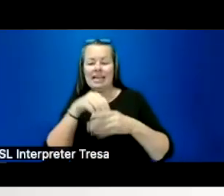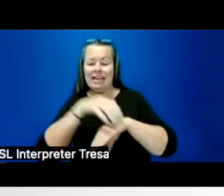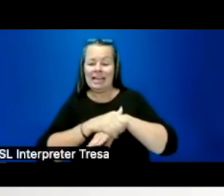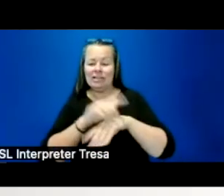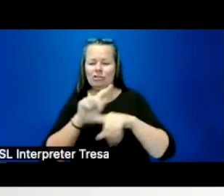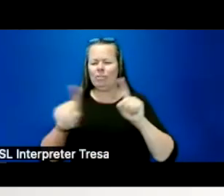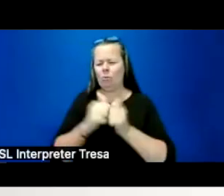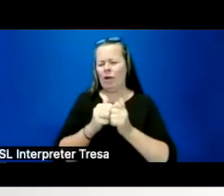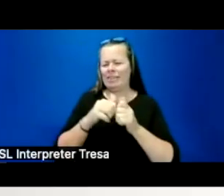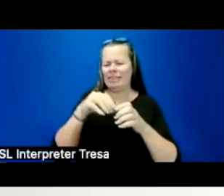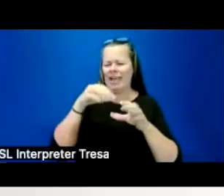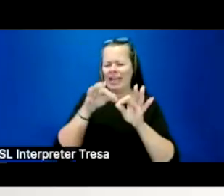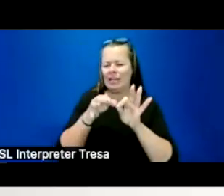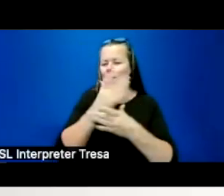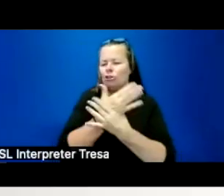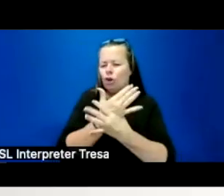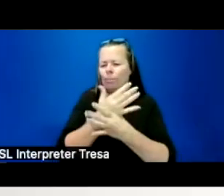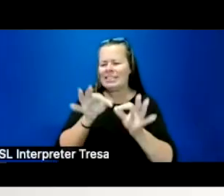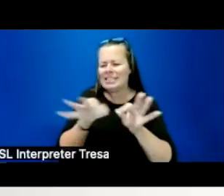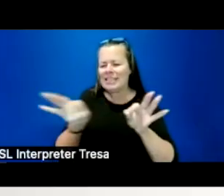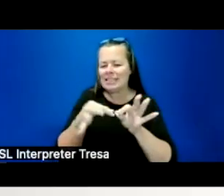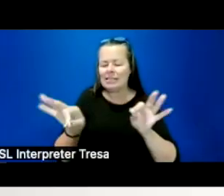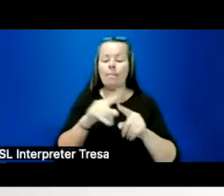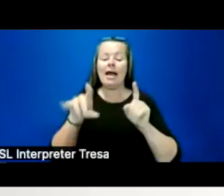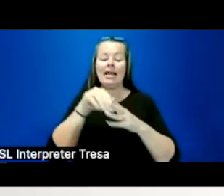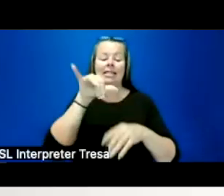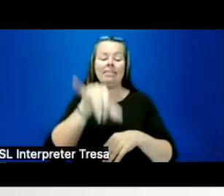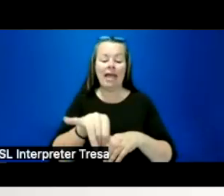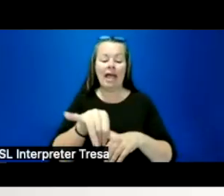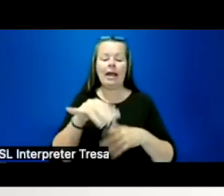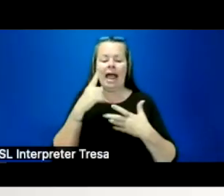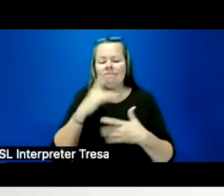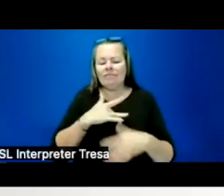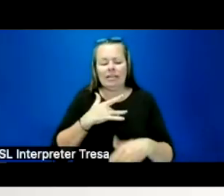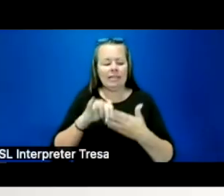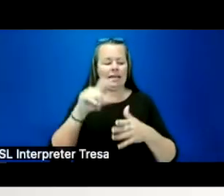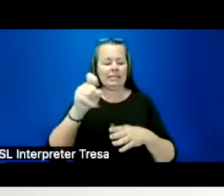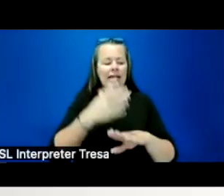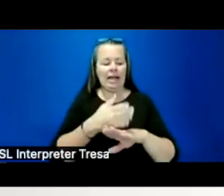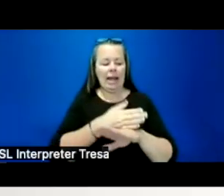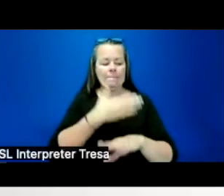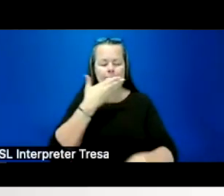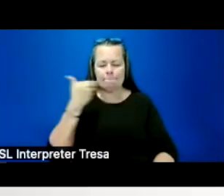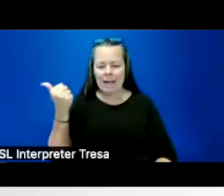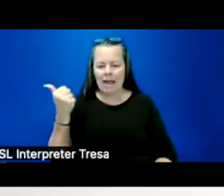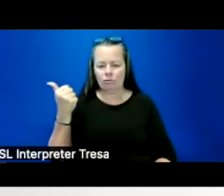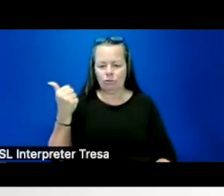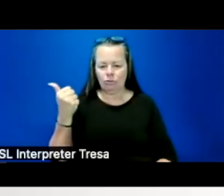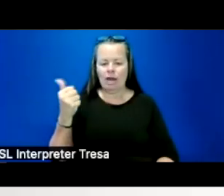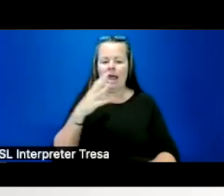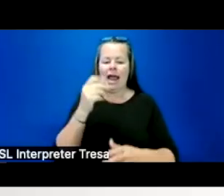settings or something like that. So that in that case it also got better, and I think like the subtitles and everything is really